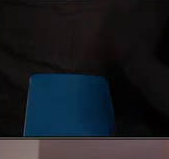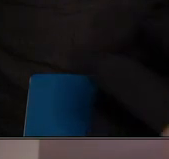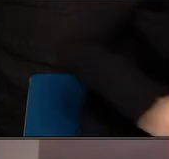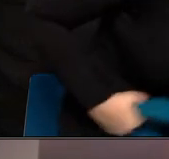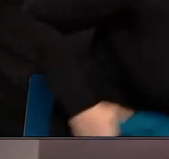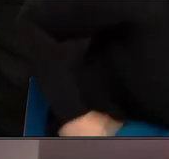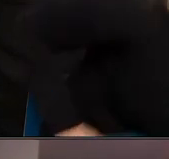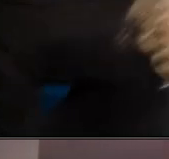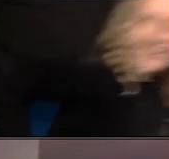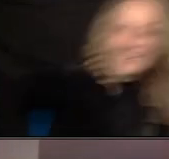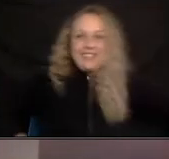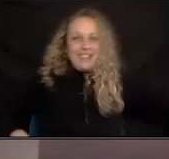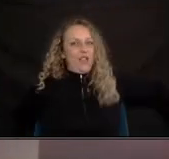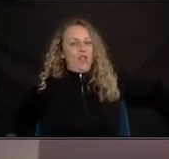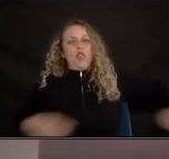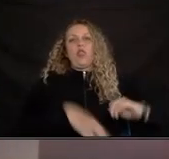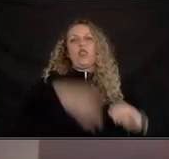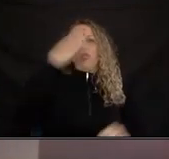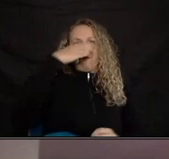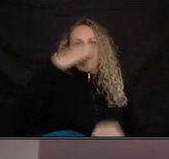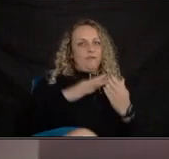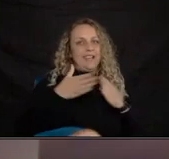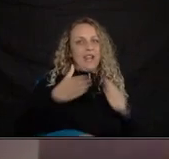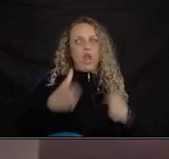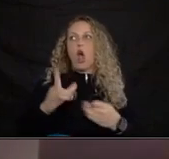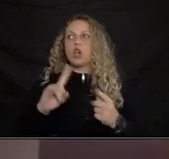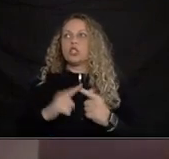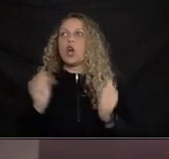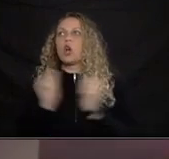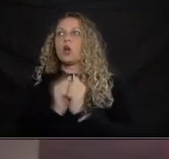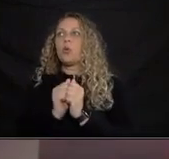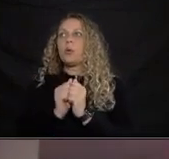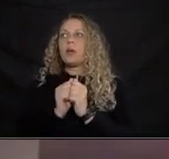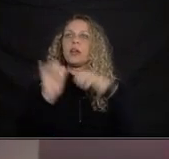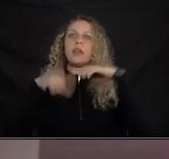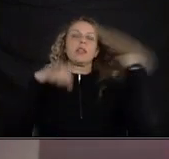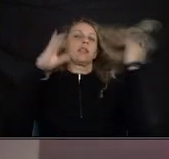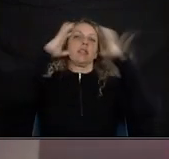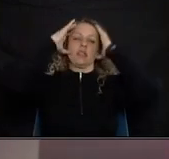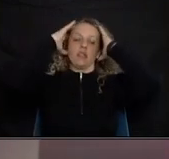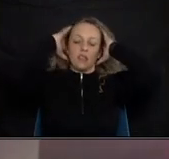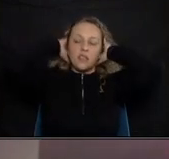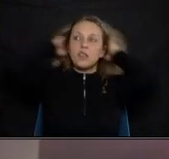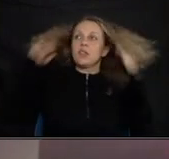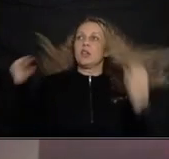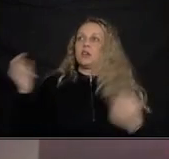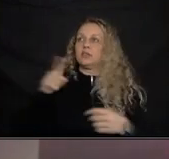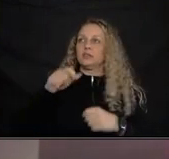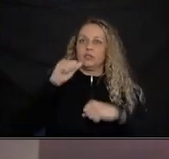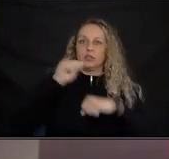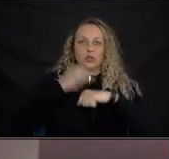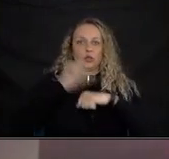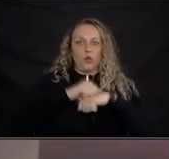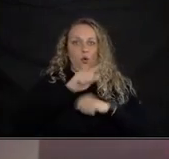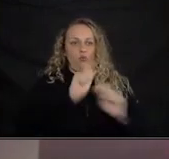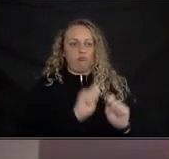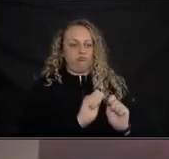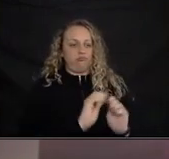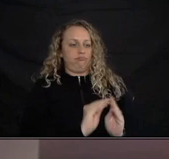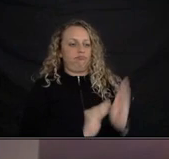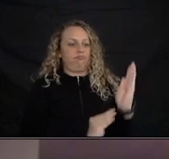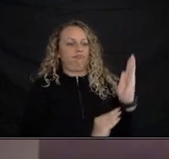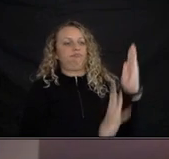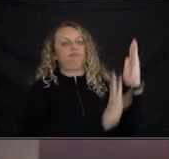Hall. It started off with the Stonehenge idea. This lights up at night,